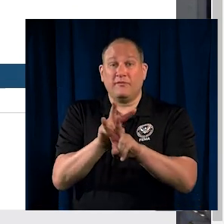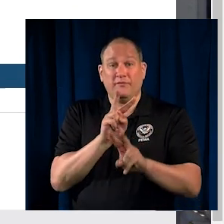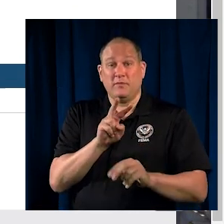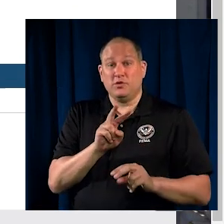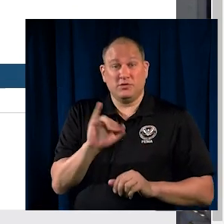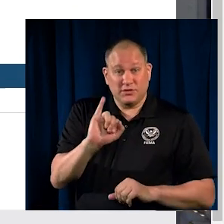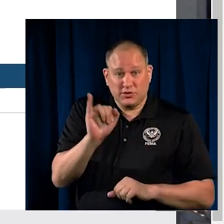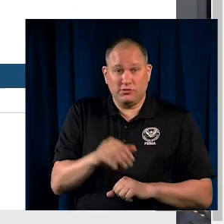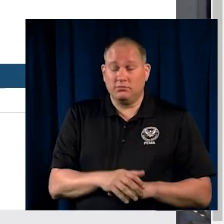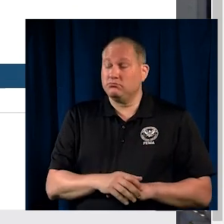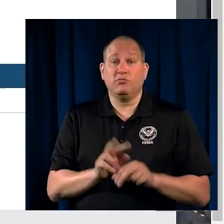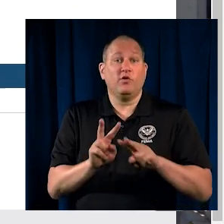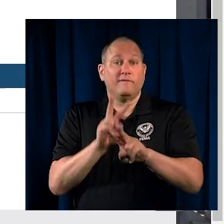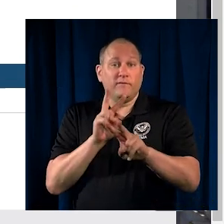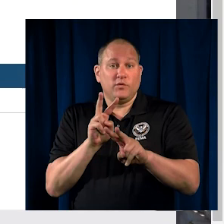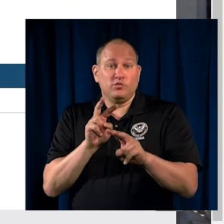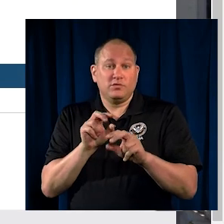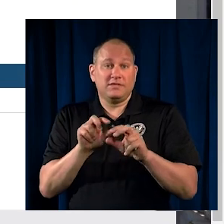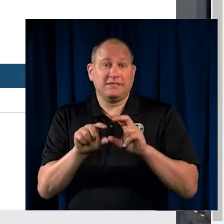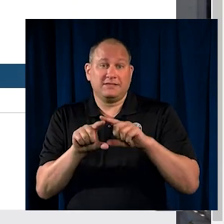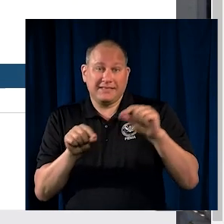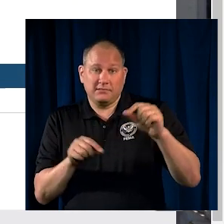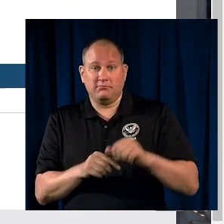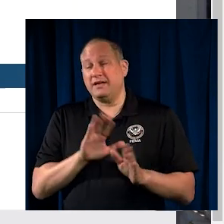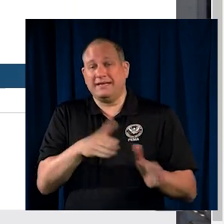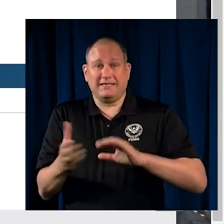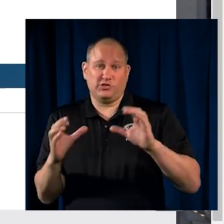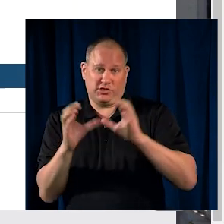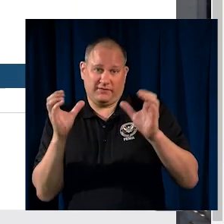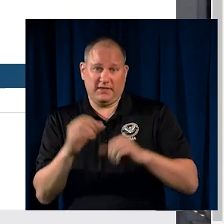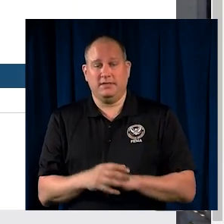insurance, funeral receipt, or death certificate.